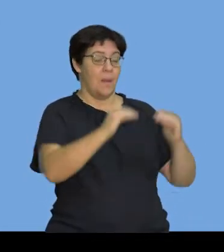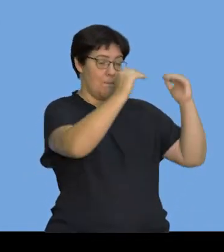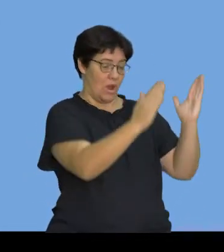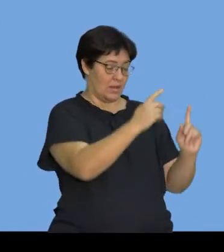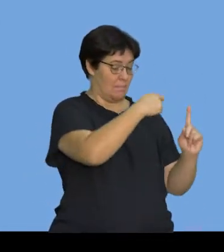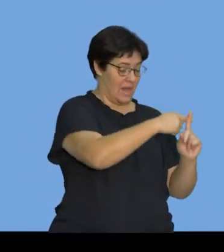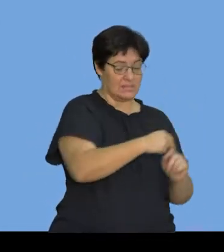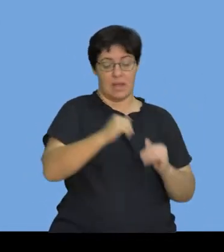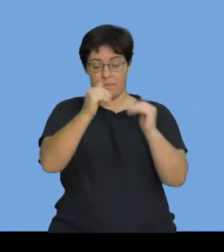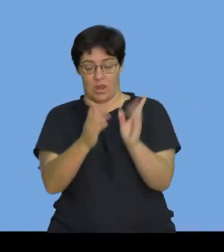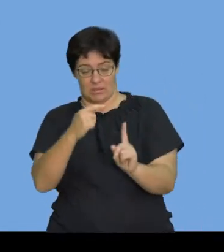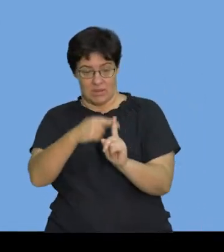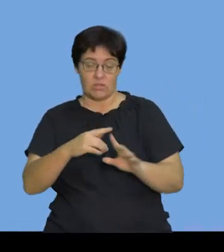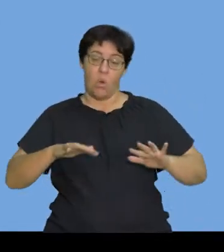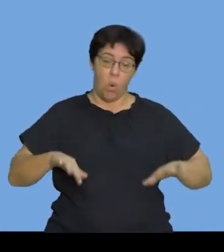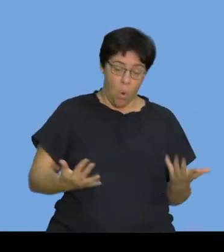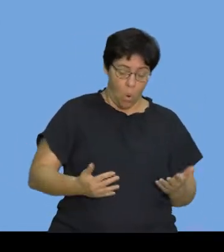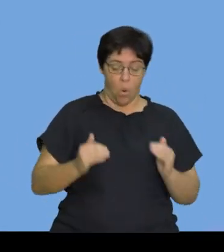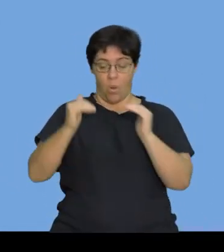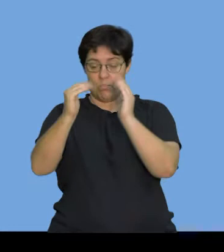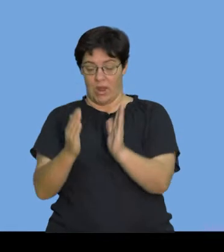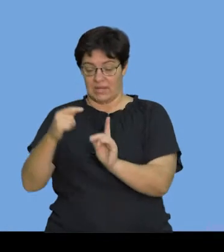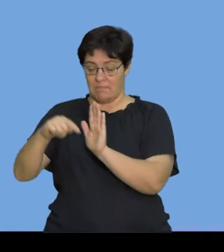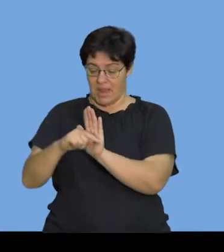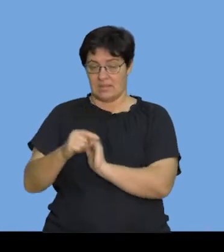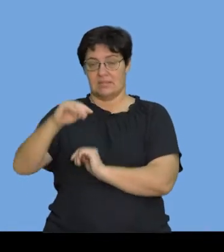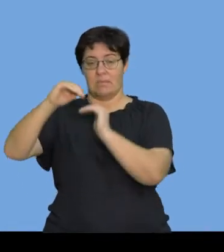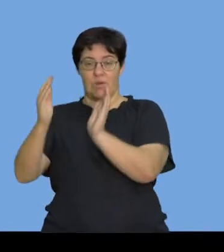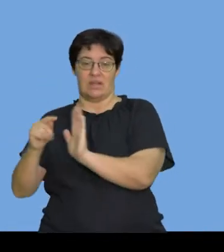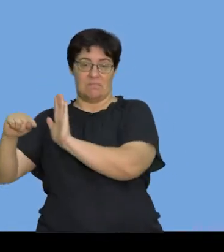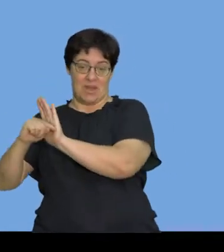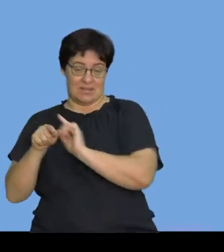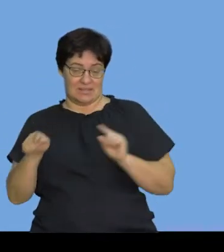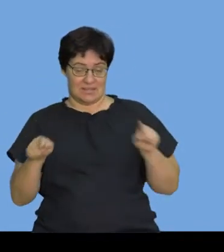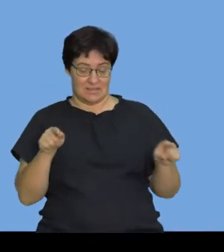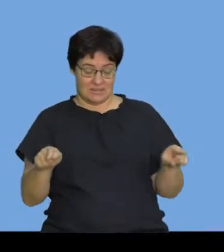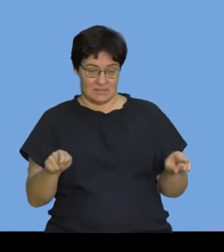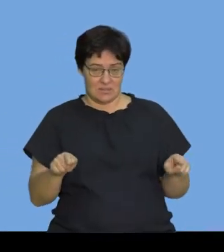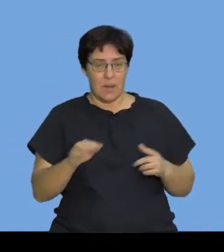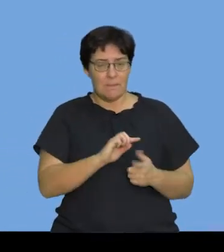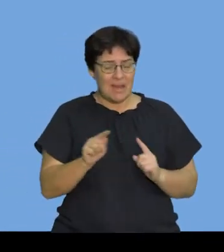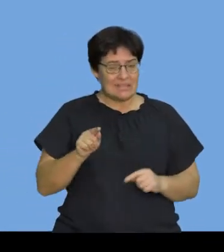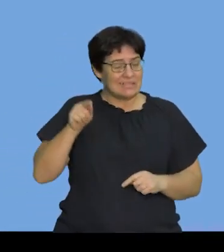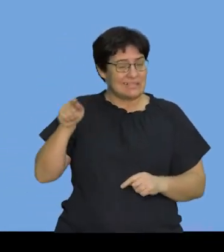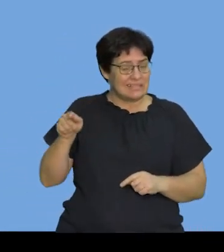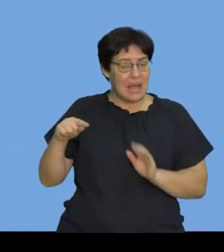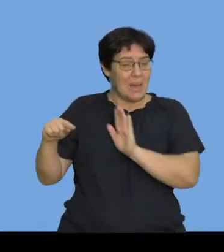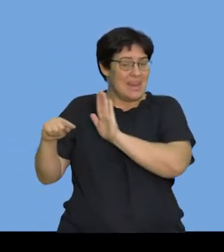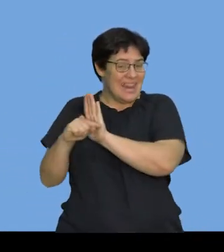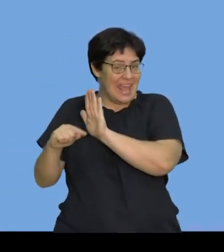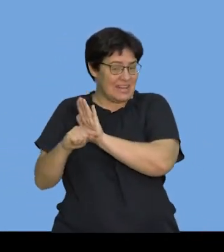a plus or a minus and a minus. But if this last sign is then a